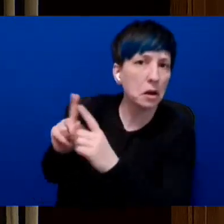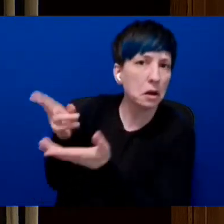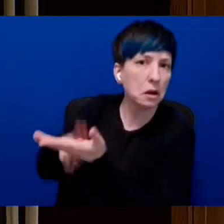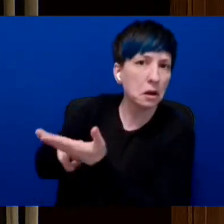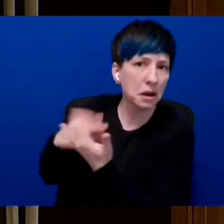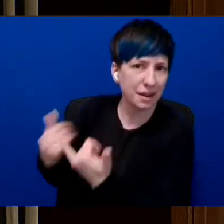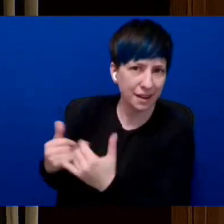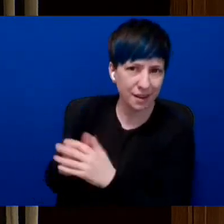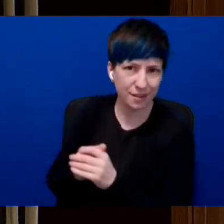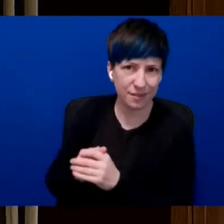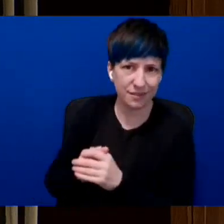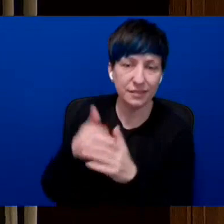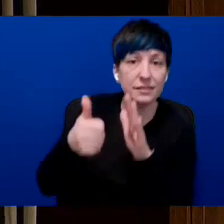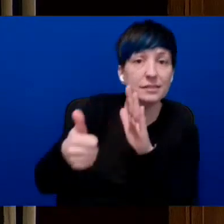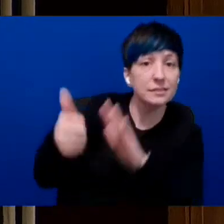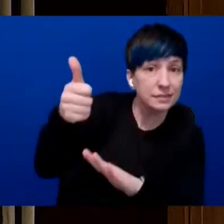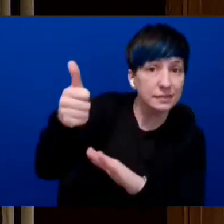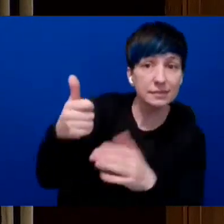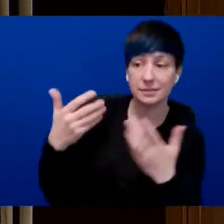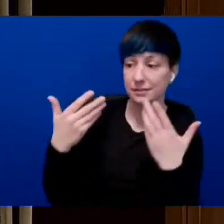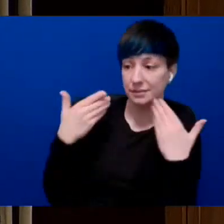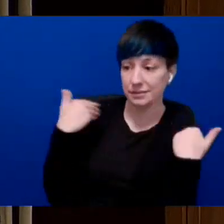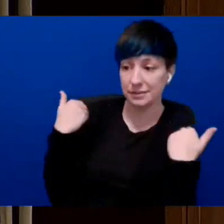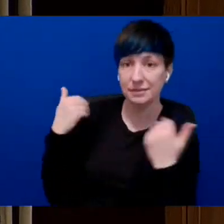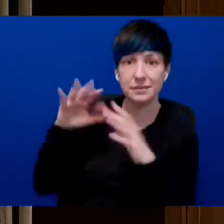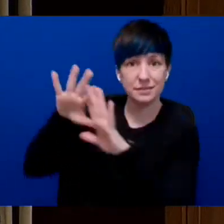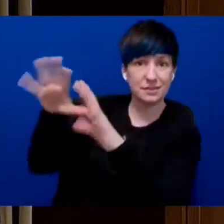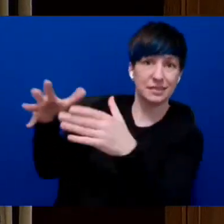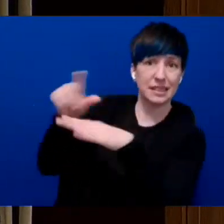the government won't take no for an answer.